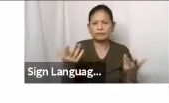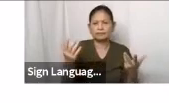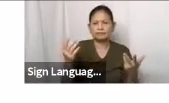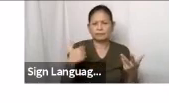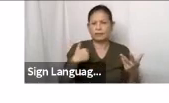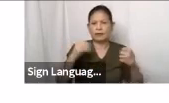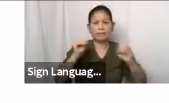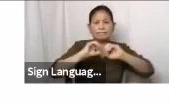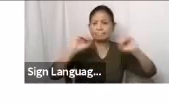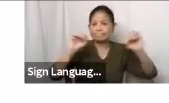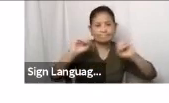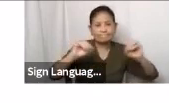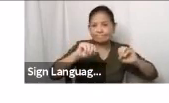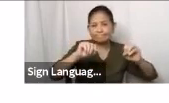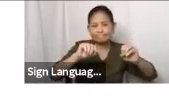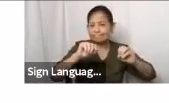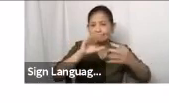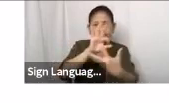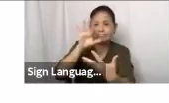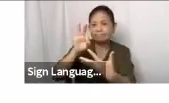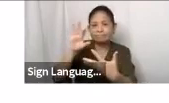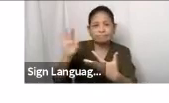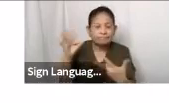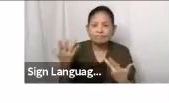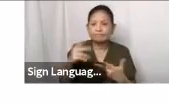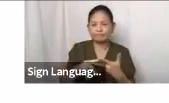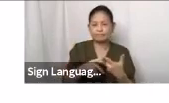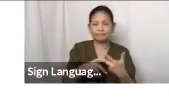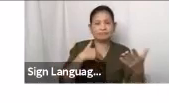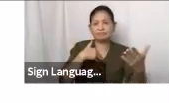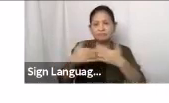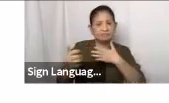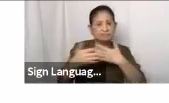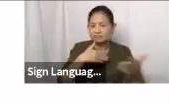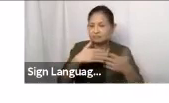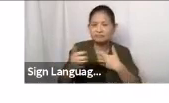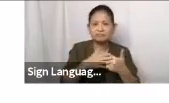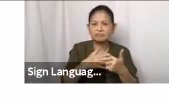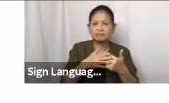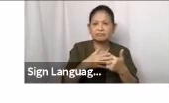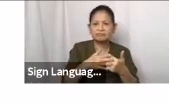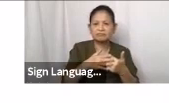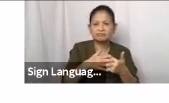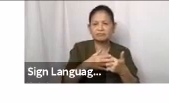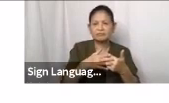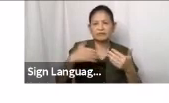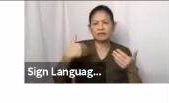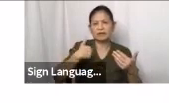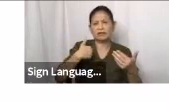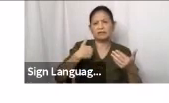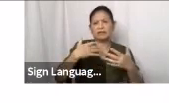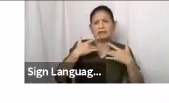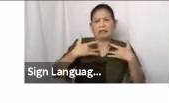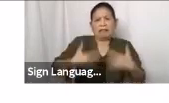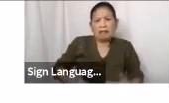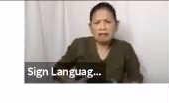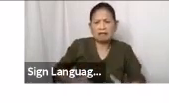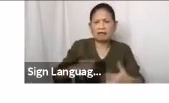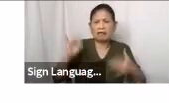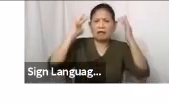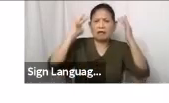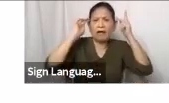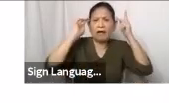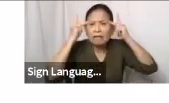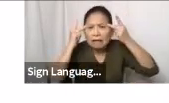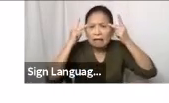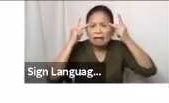way. So with irrespective of getting that lower liver pain or depression or anxiety, they were